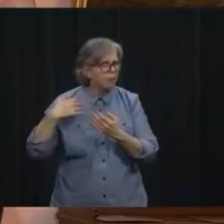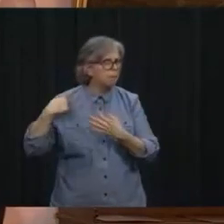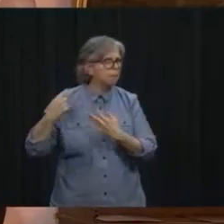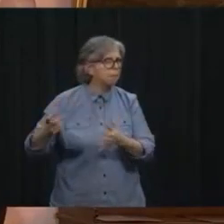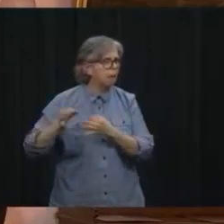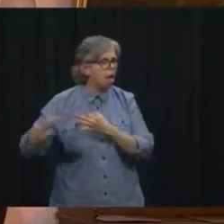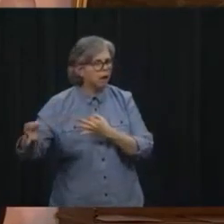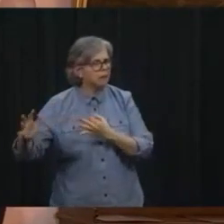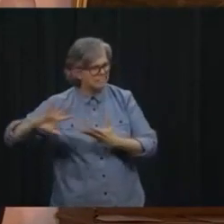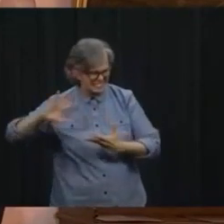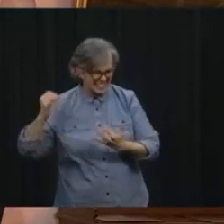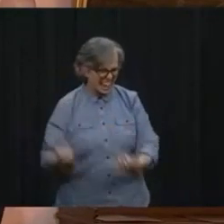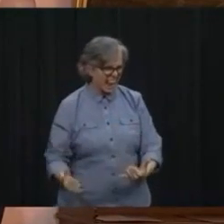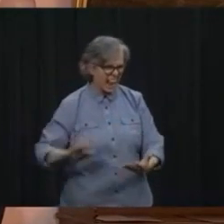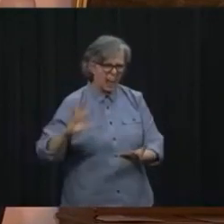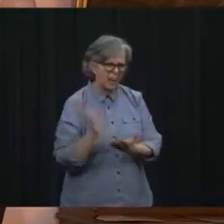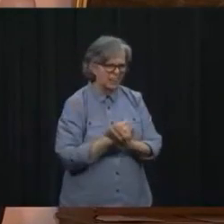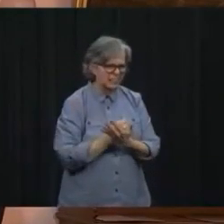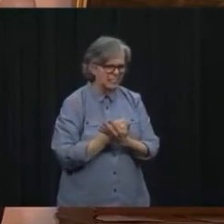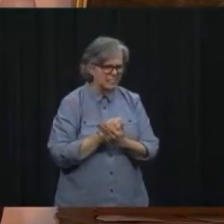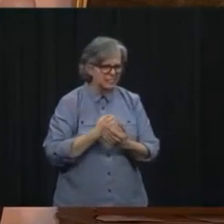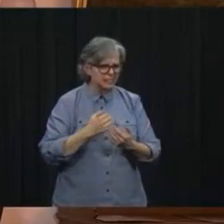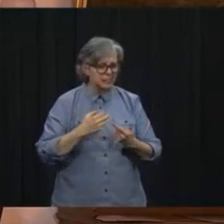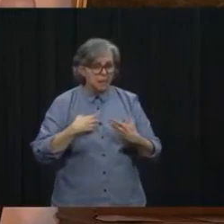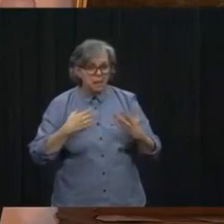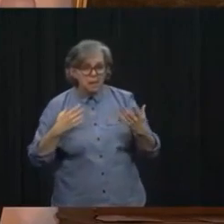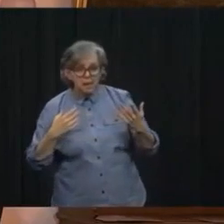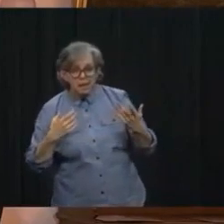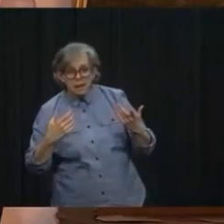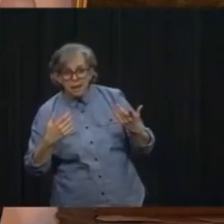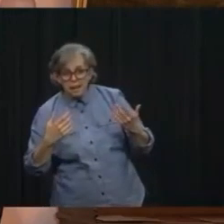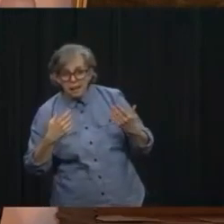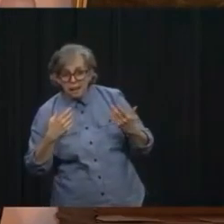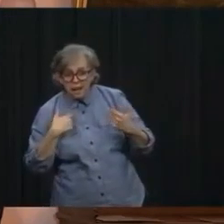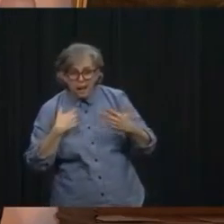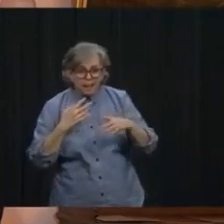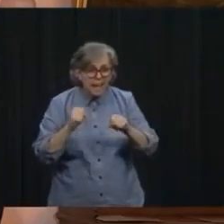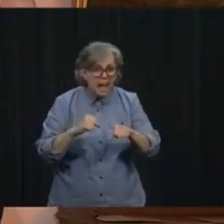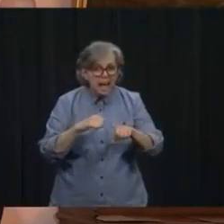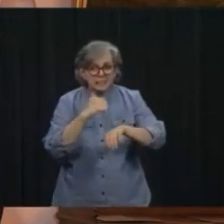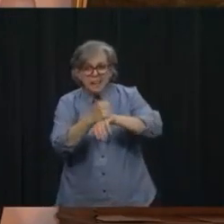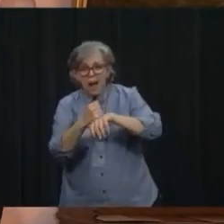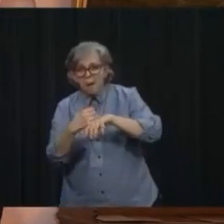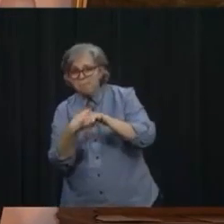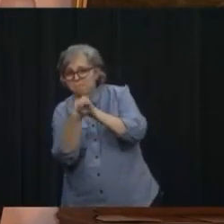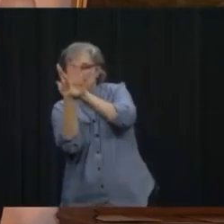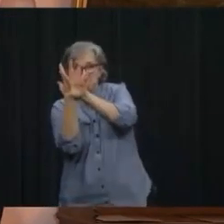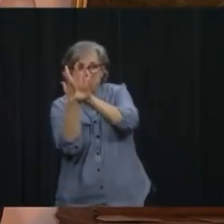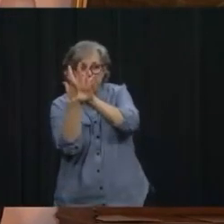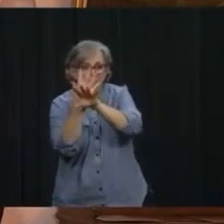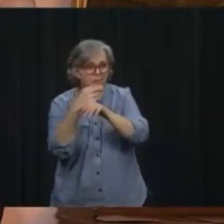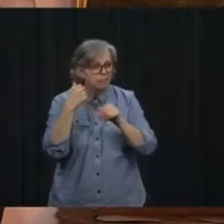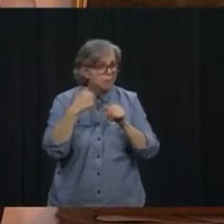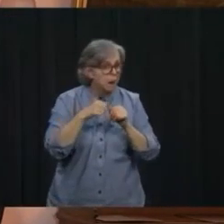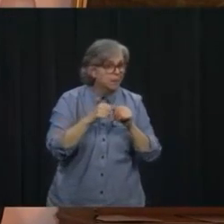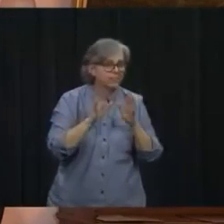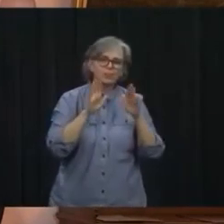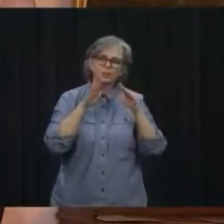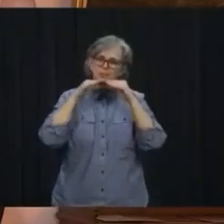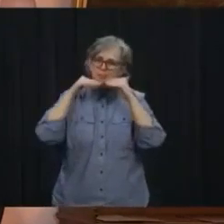thank you makes it a little bit harder to snap at each other. I know it's harder for me to yell when I'm saying, please clean up this